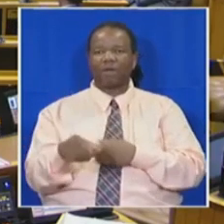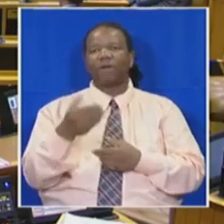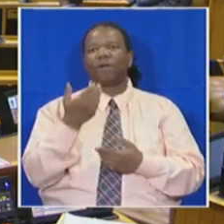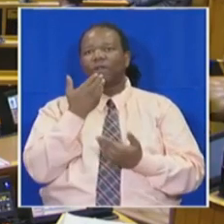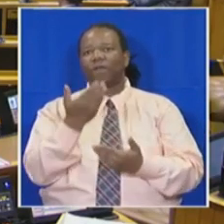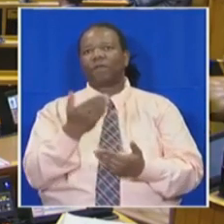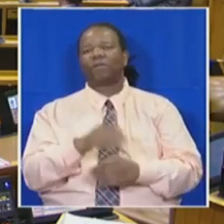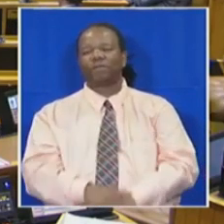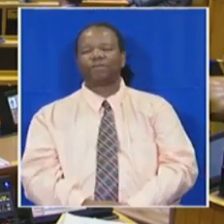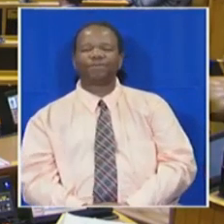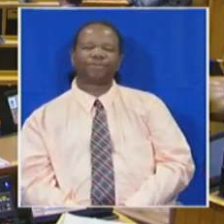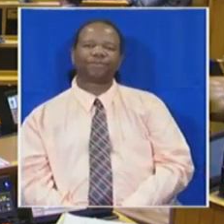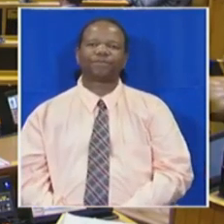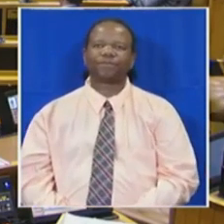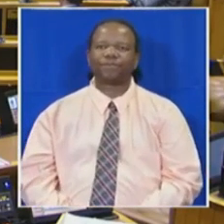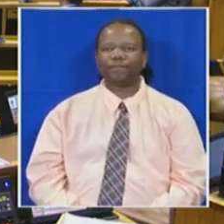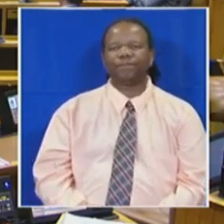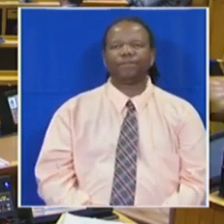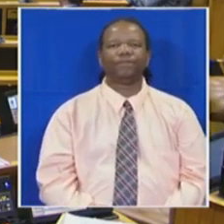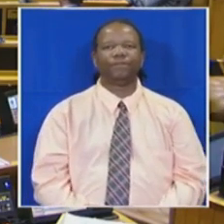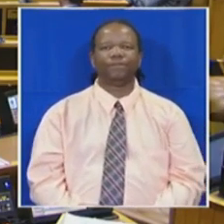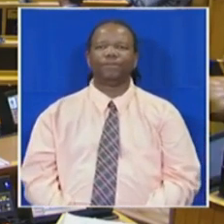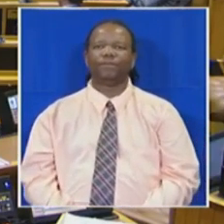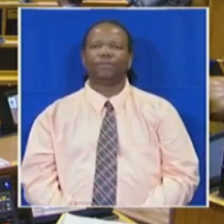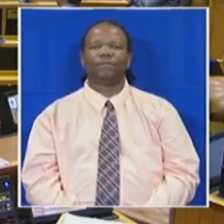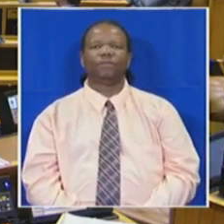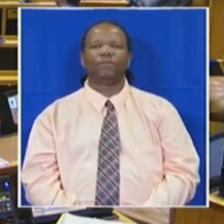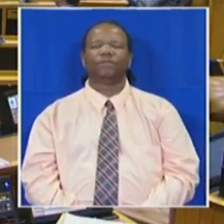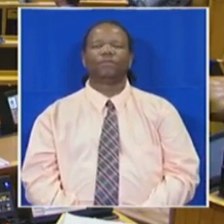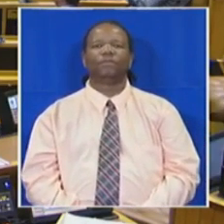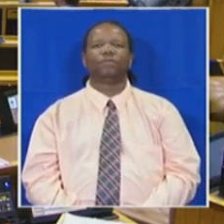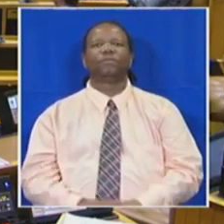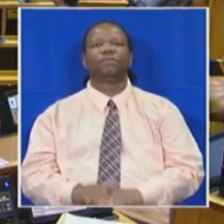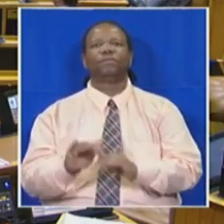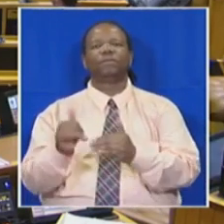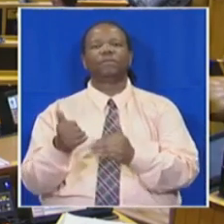Thank you very much. Honorable Carlo, can you continue the